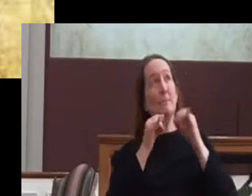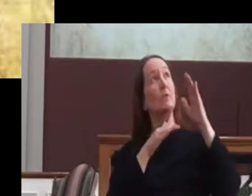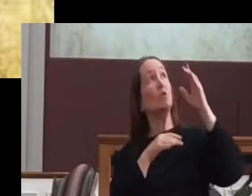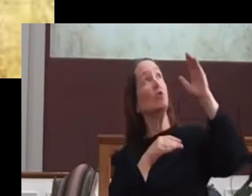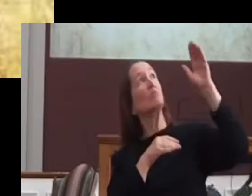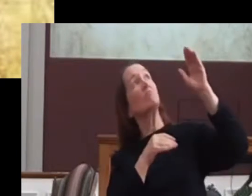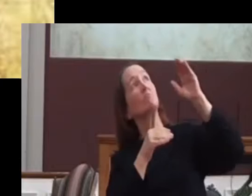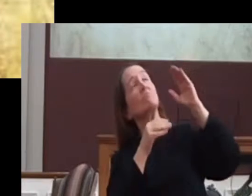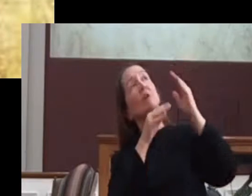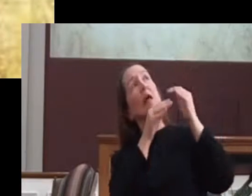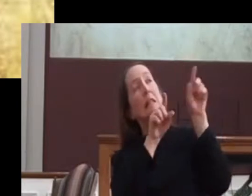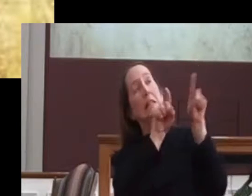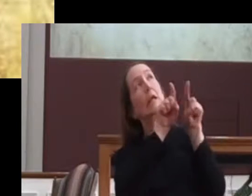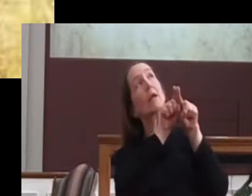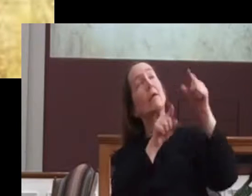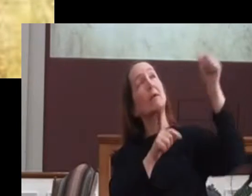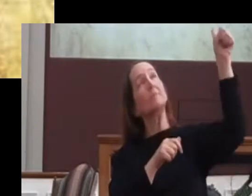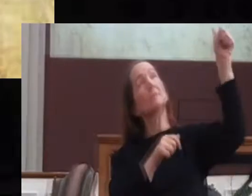He made man.